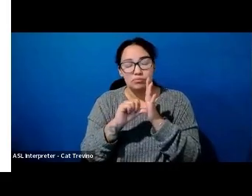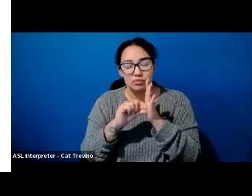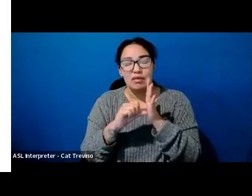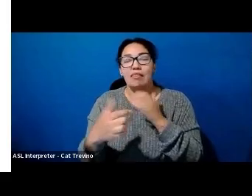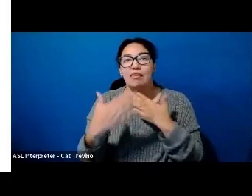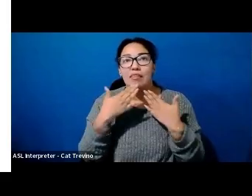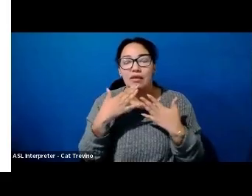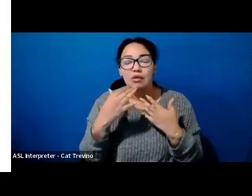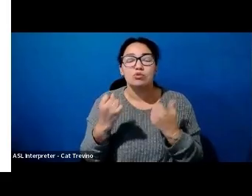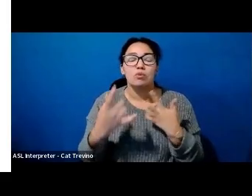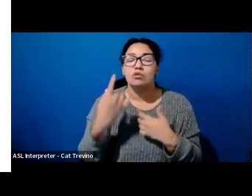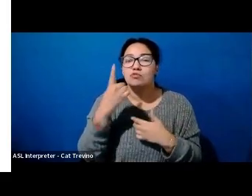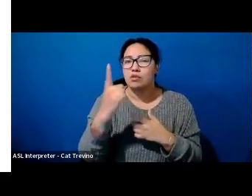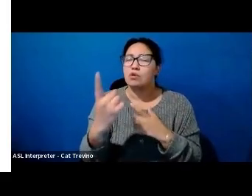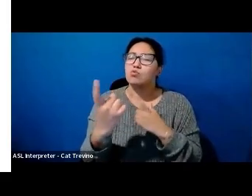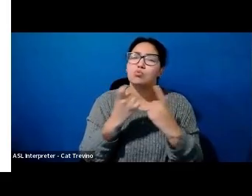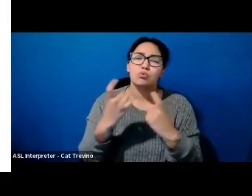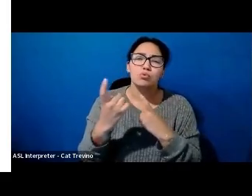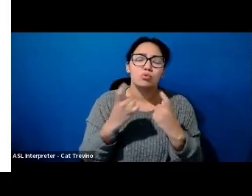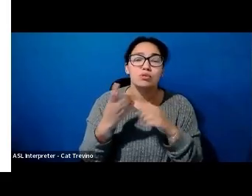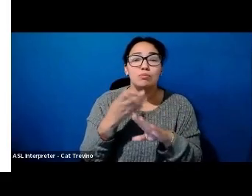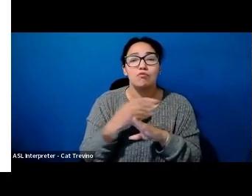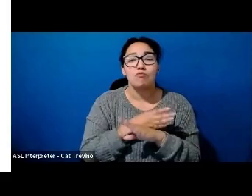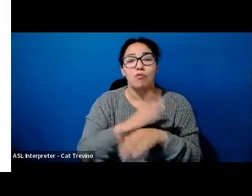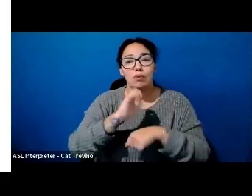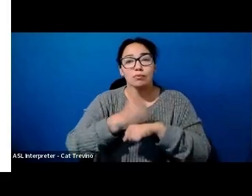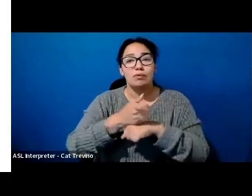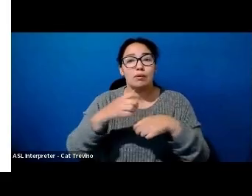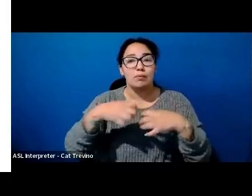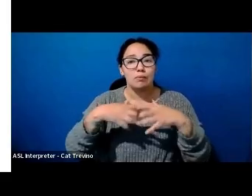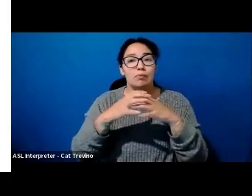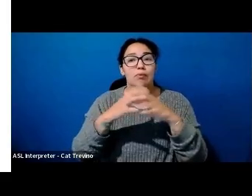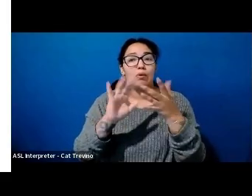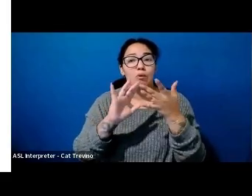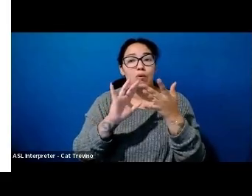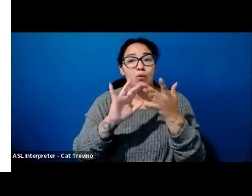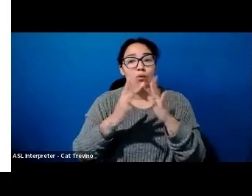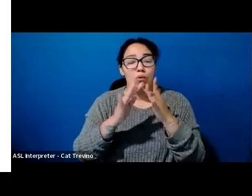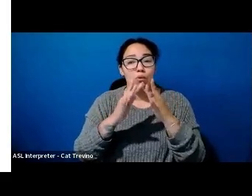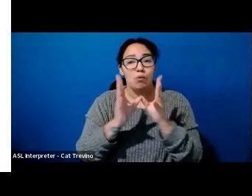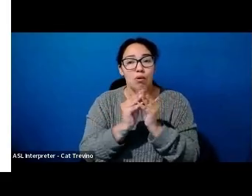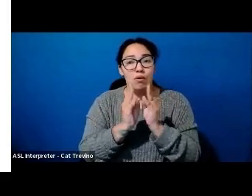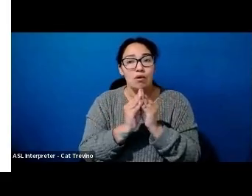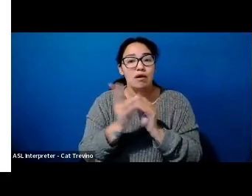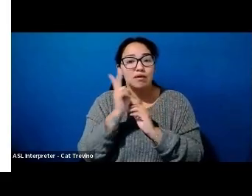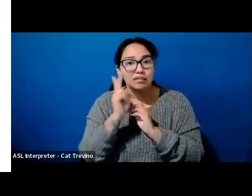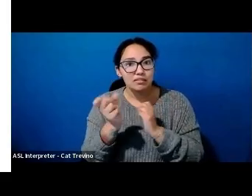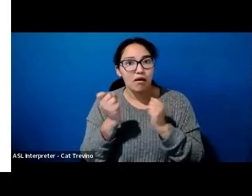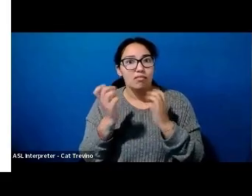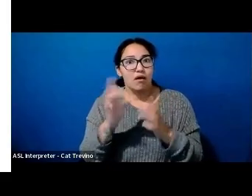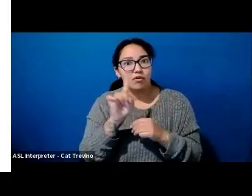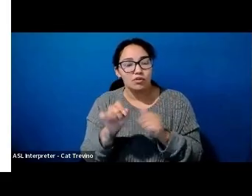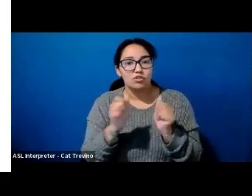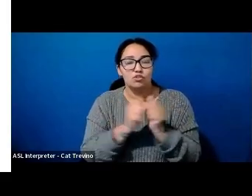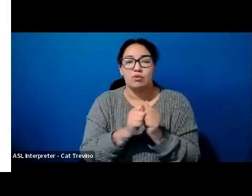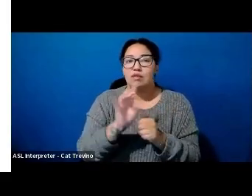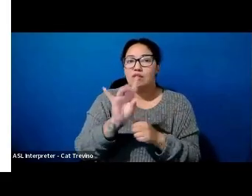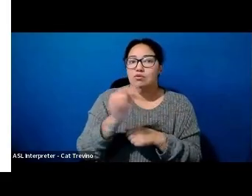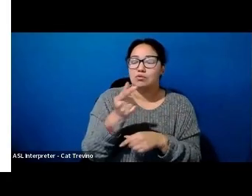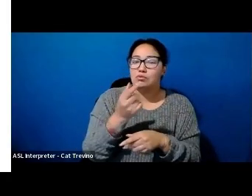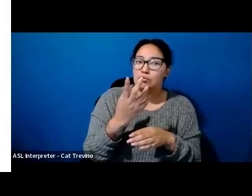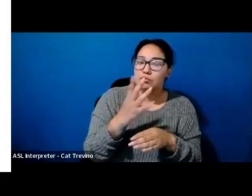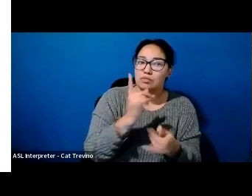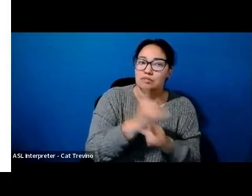questions that came through prior to this webinar. And I saw lots of questions about substance use